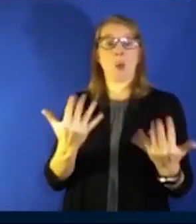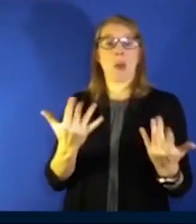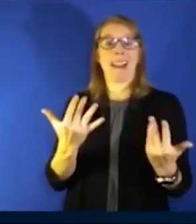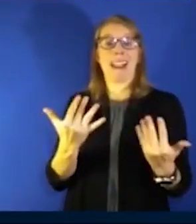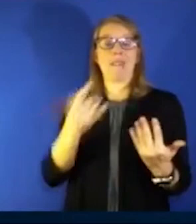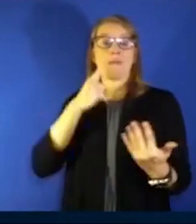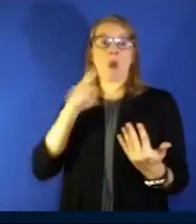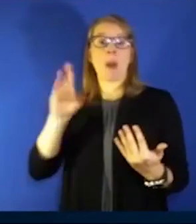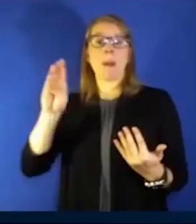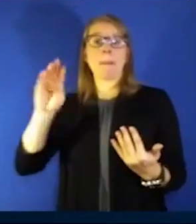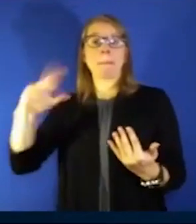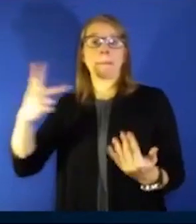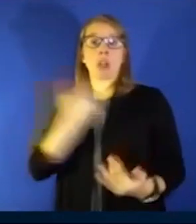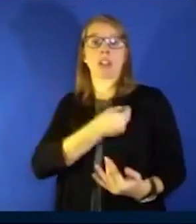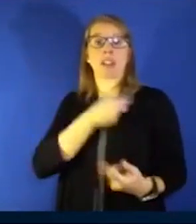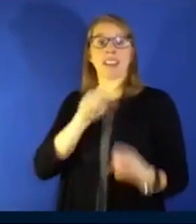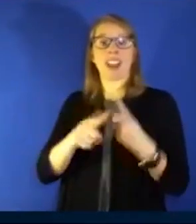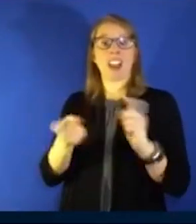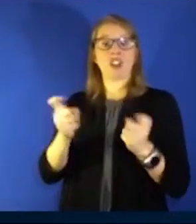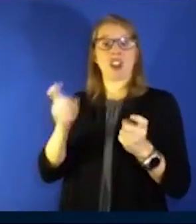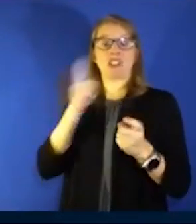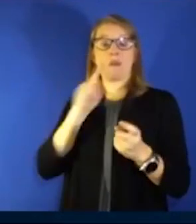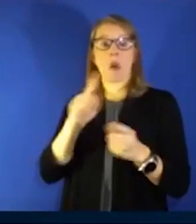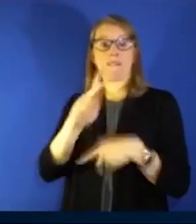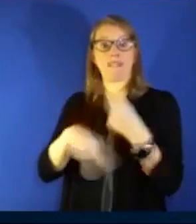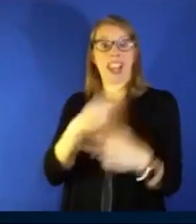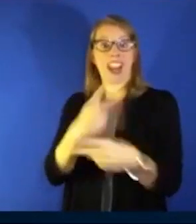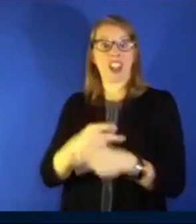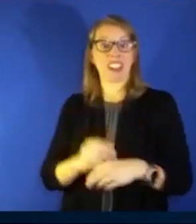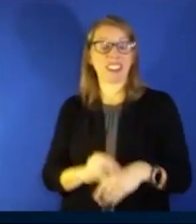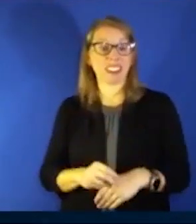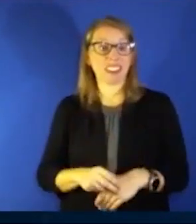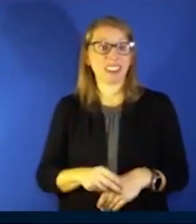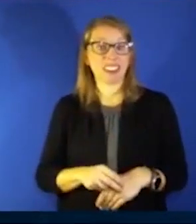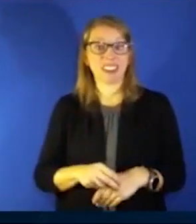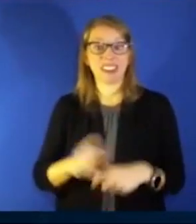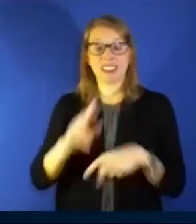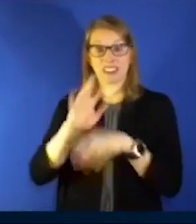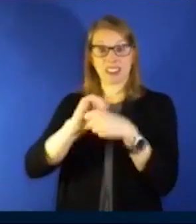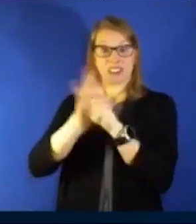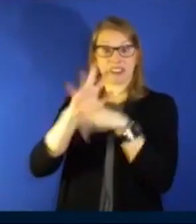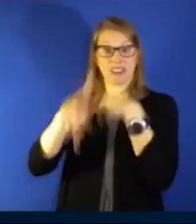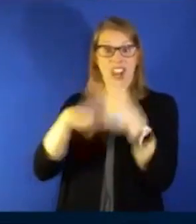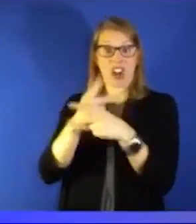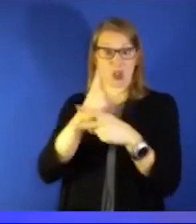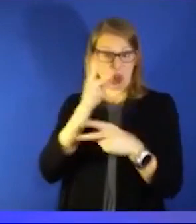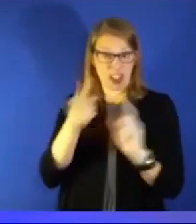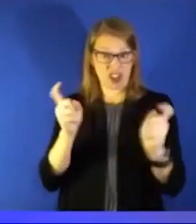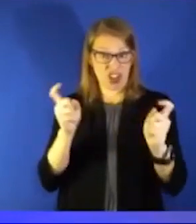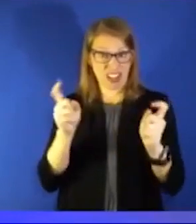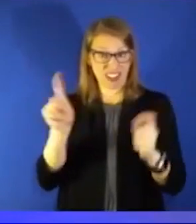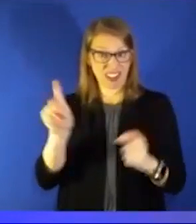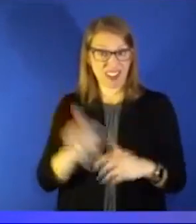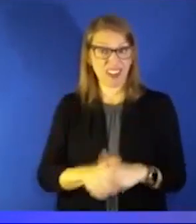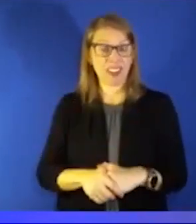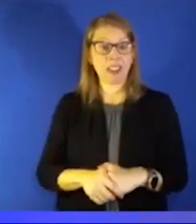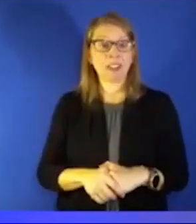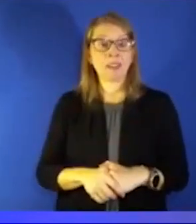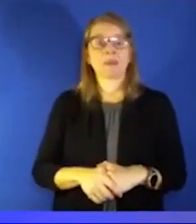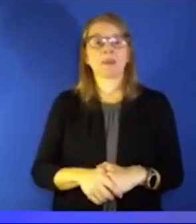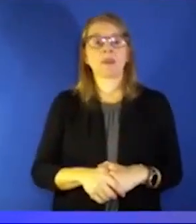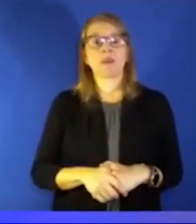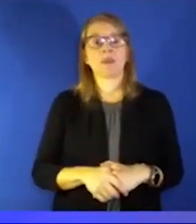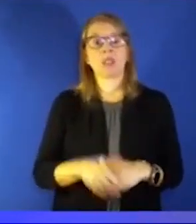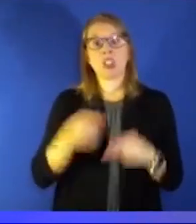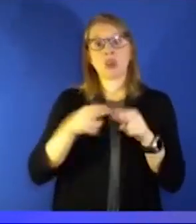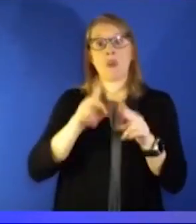they adjust it for variants? Are they going to be adjusting it for variants? So the short answer to